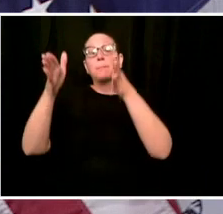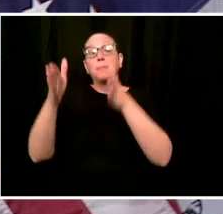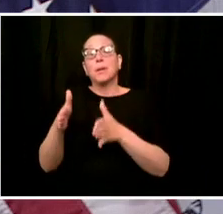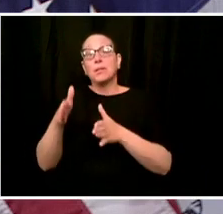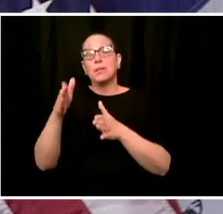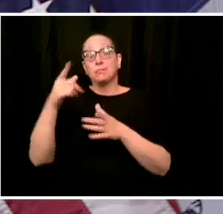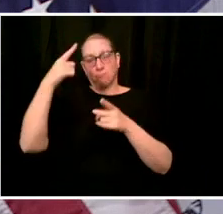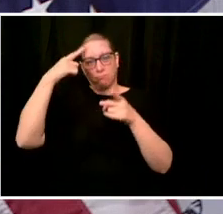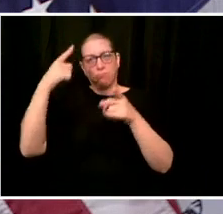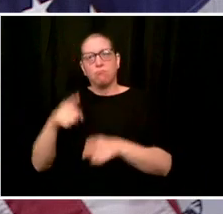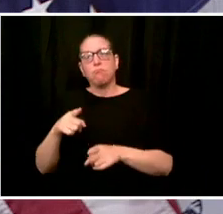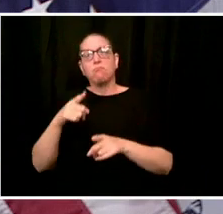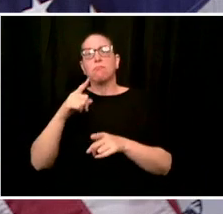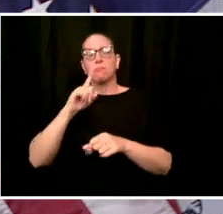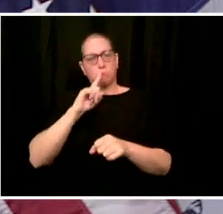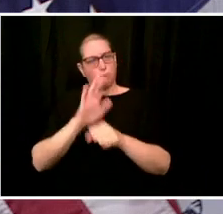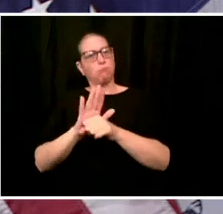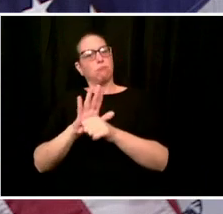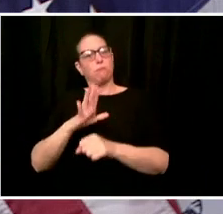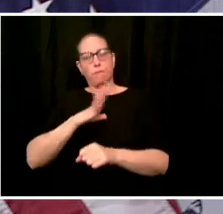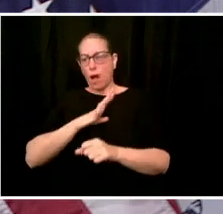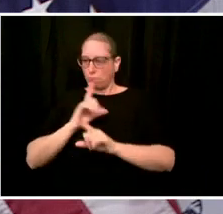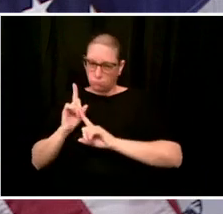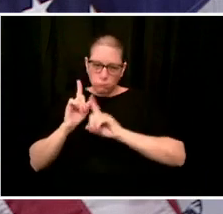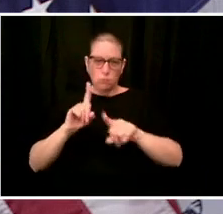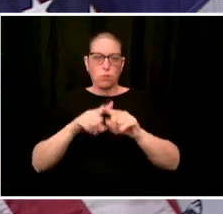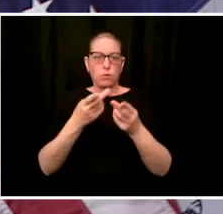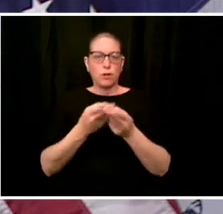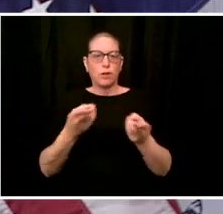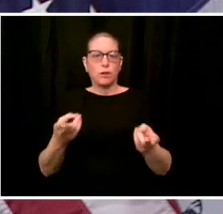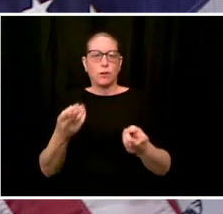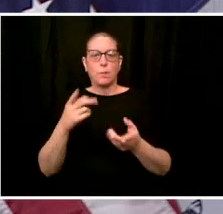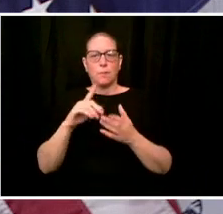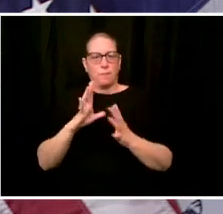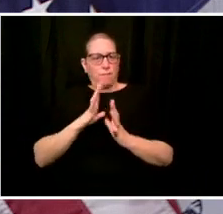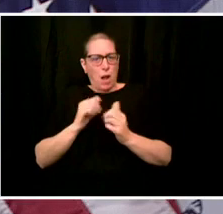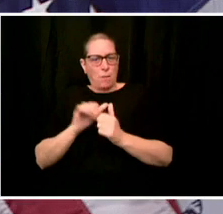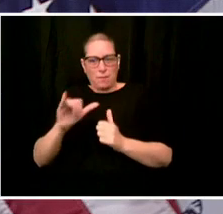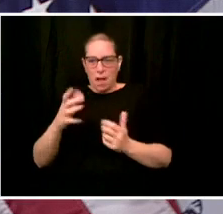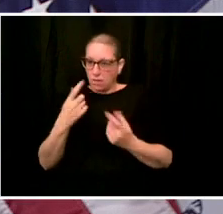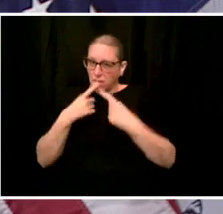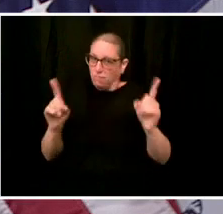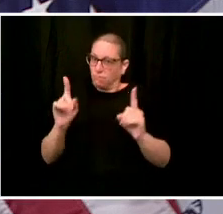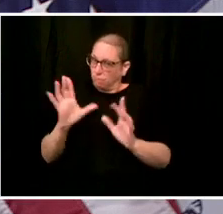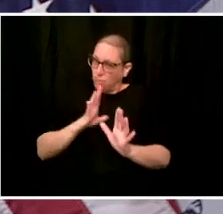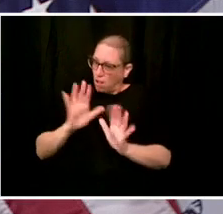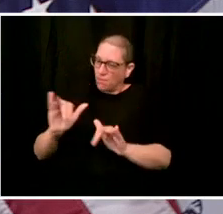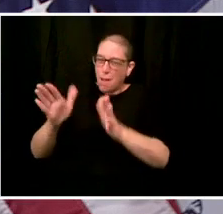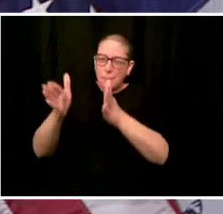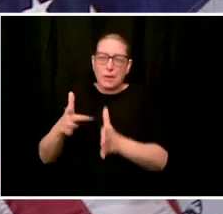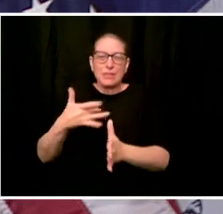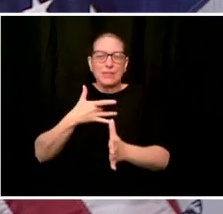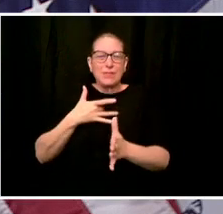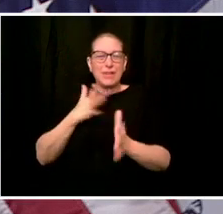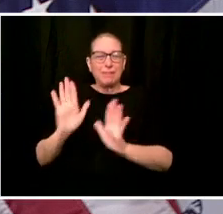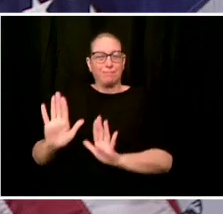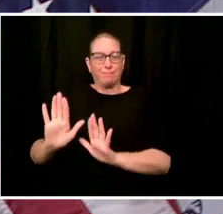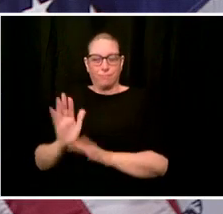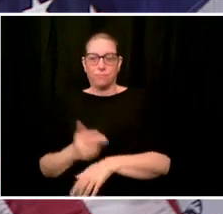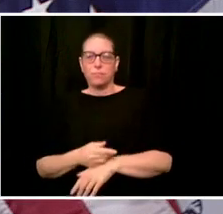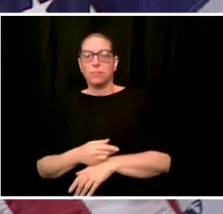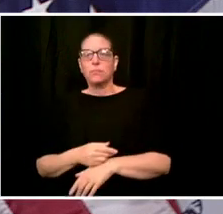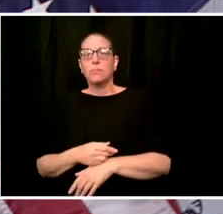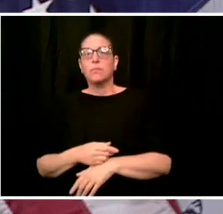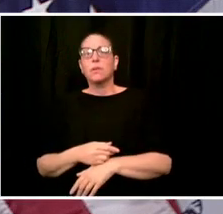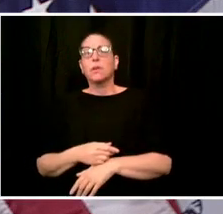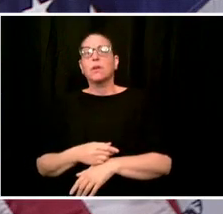yesterday, that means we're getting a better understanding of who they are, what they need, and we keep coming back and coming back. But so I would tell you that when you've had this many people